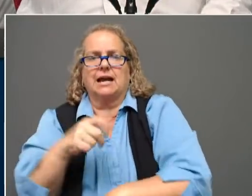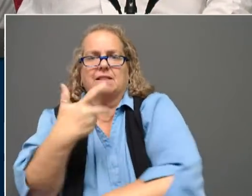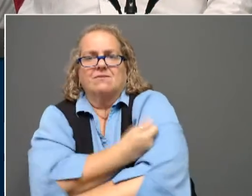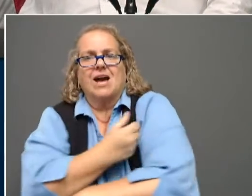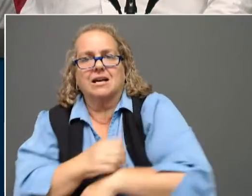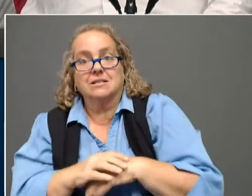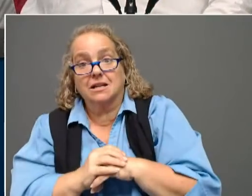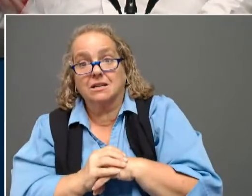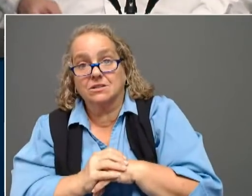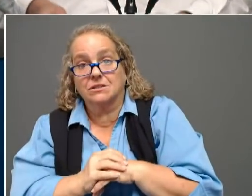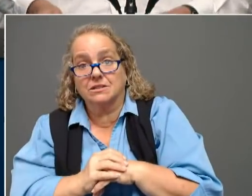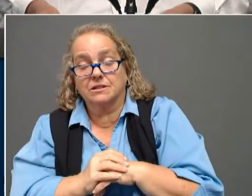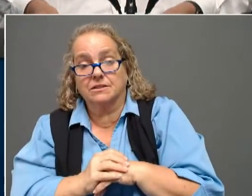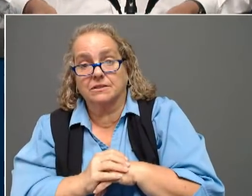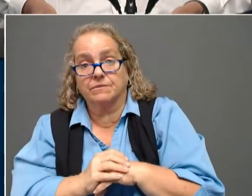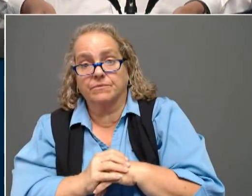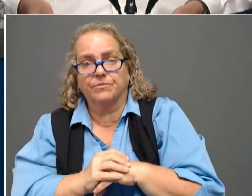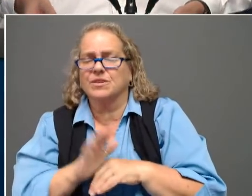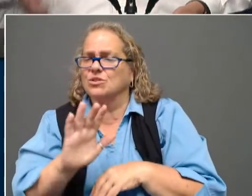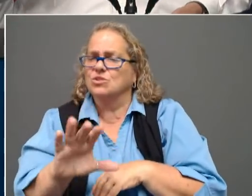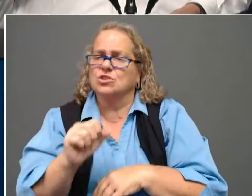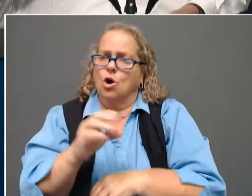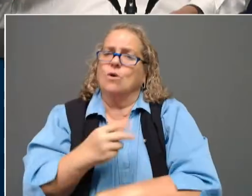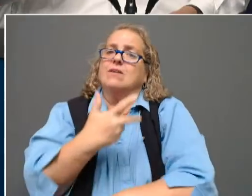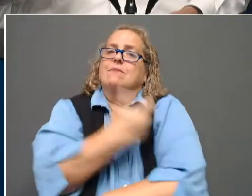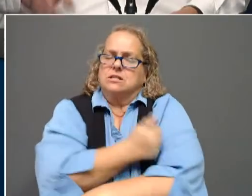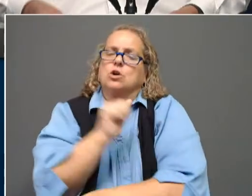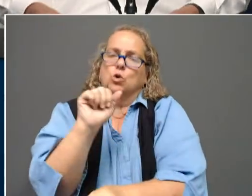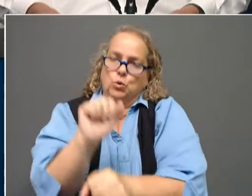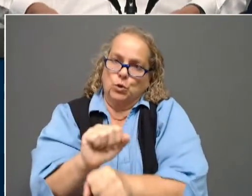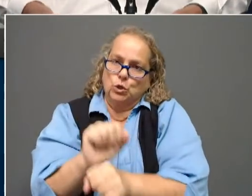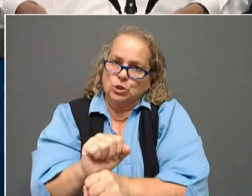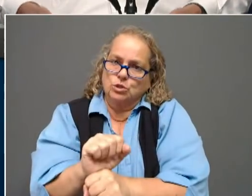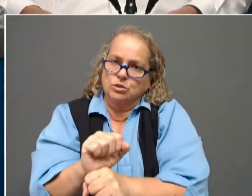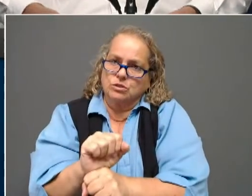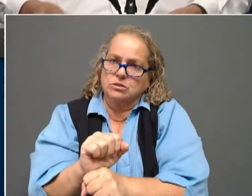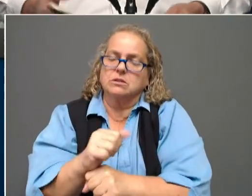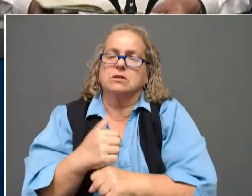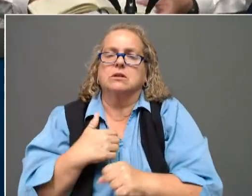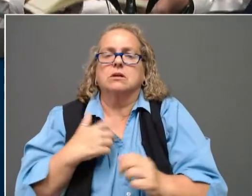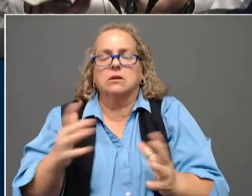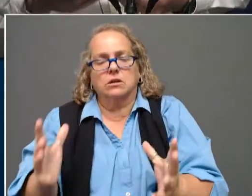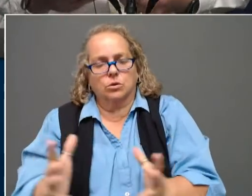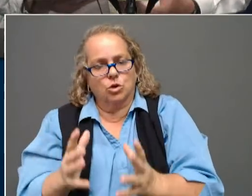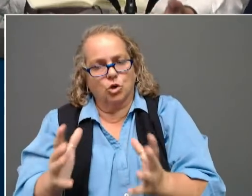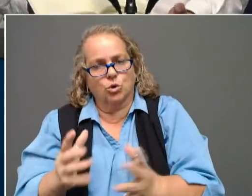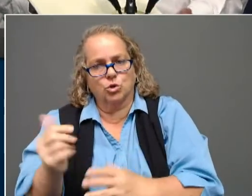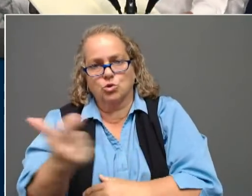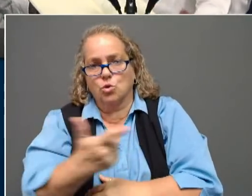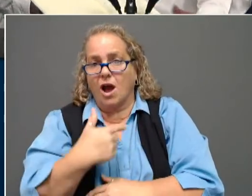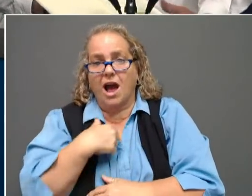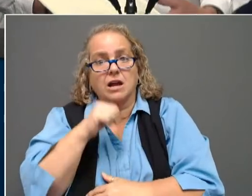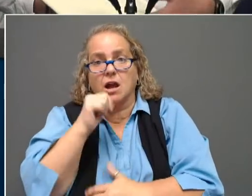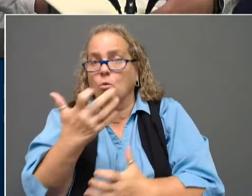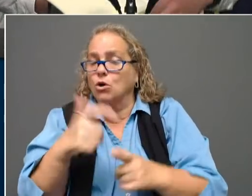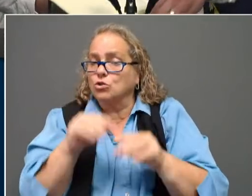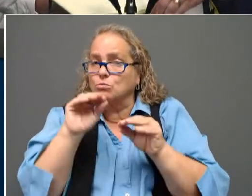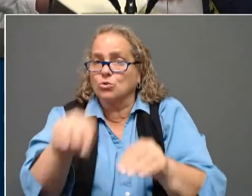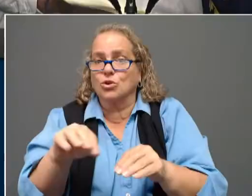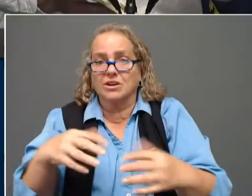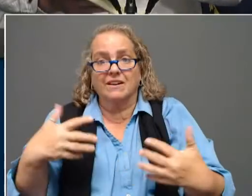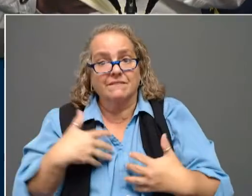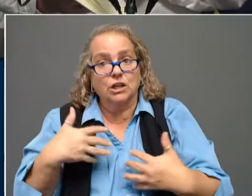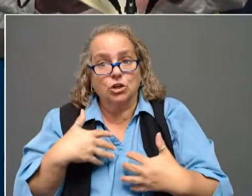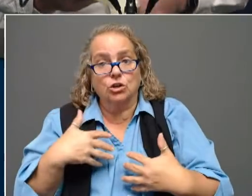things. So these vaccines work. Now I want to urge you all, I am not here to instill fear. Life is full of